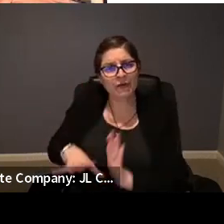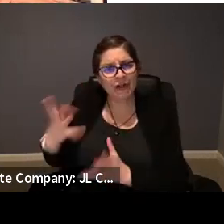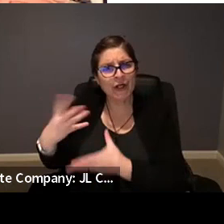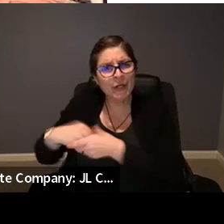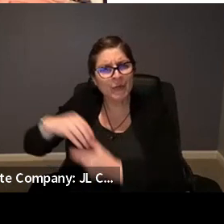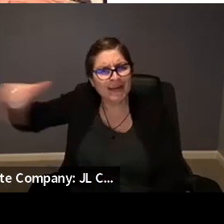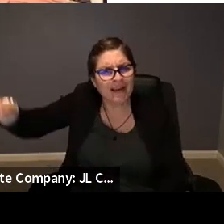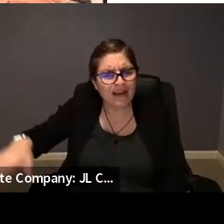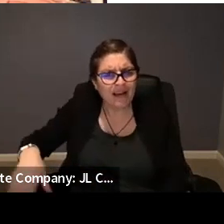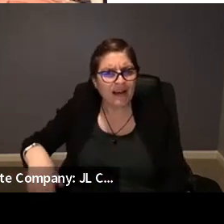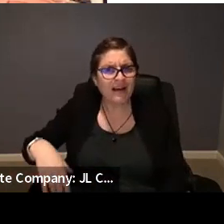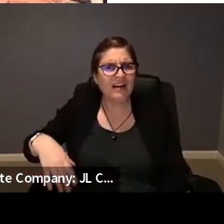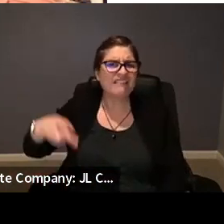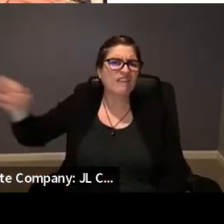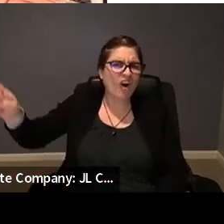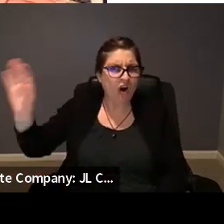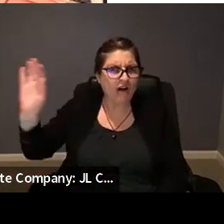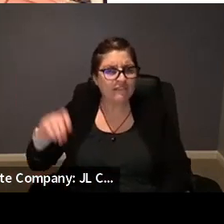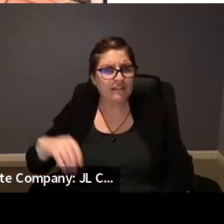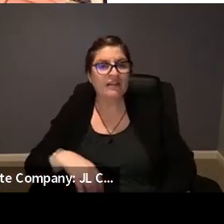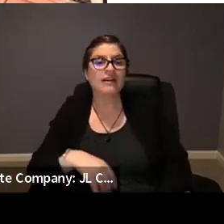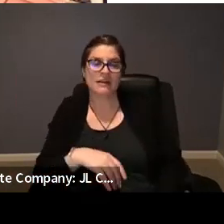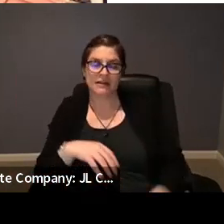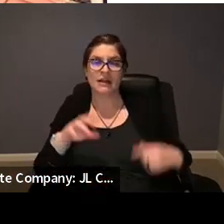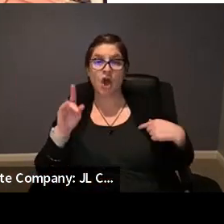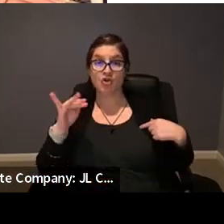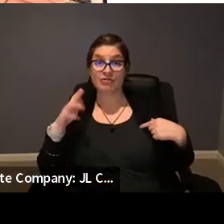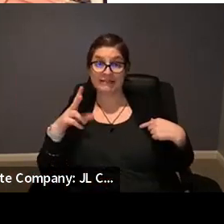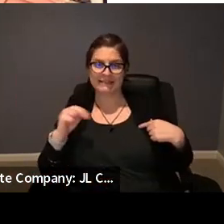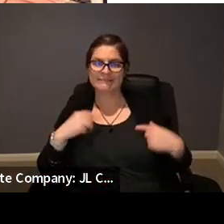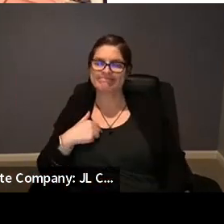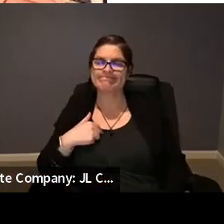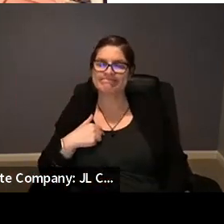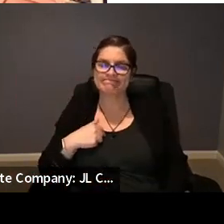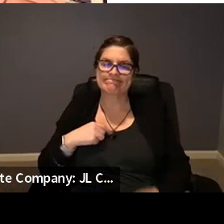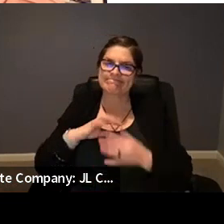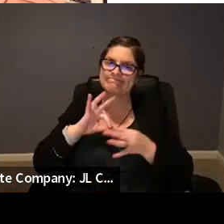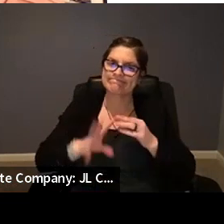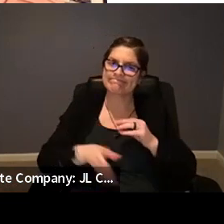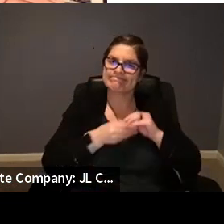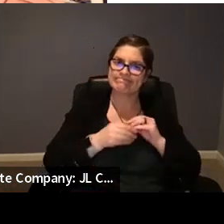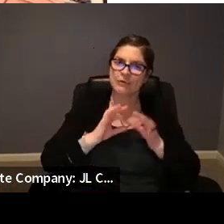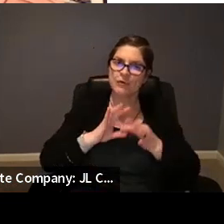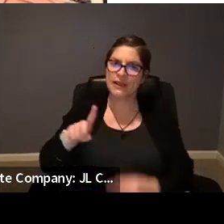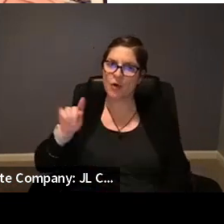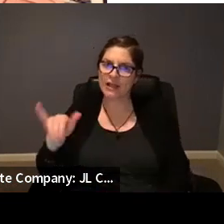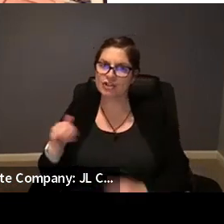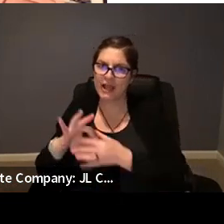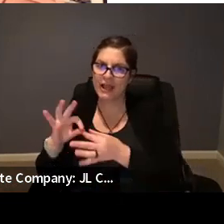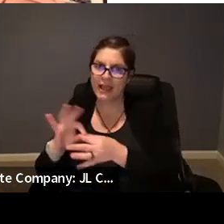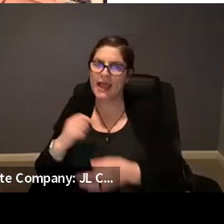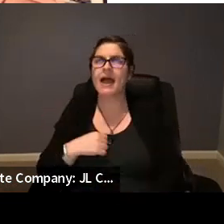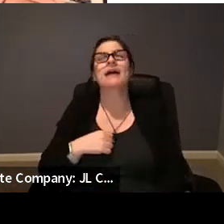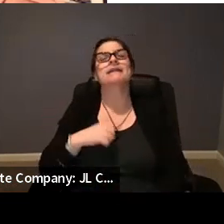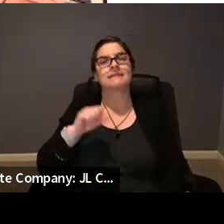Yeah, to piggyback off of that really briefly, this is Kristen, off of what AJ is saying, I love that he pointed